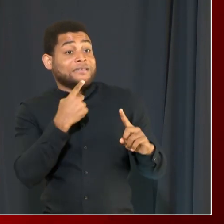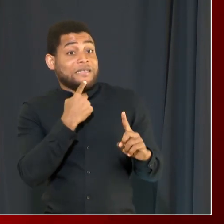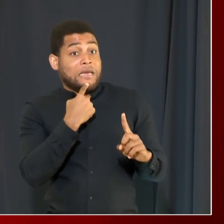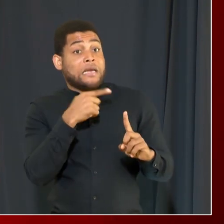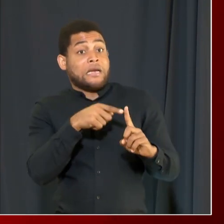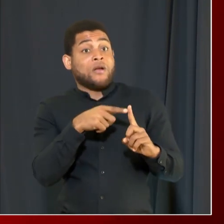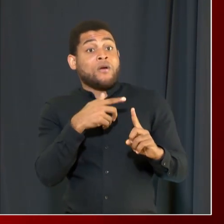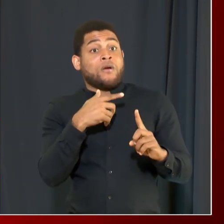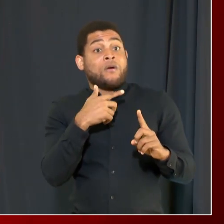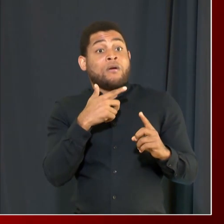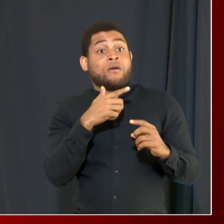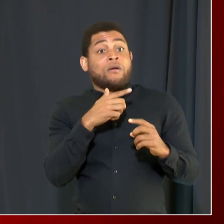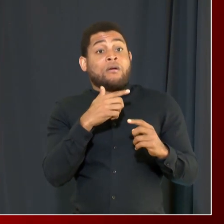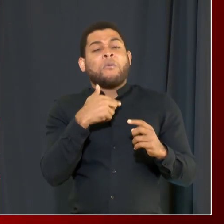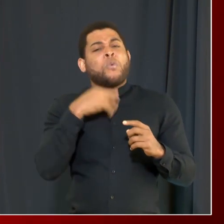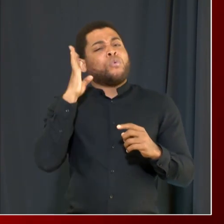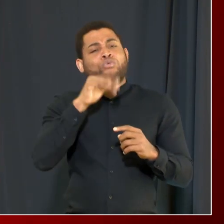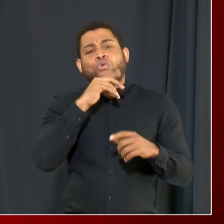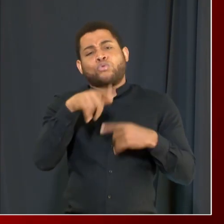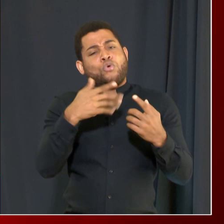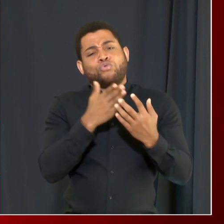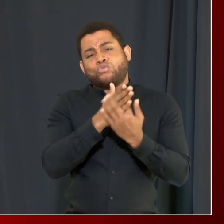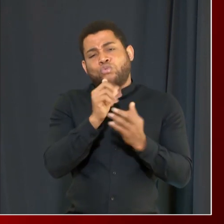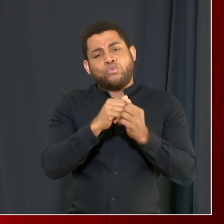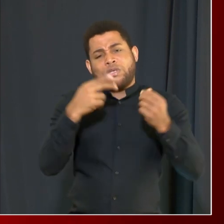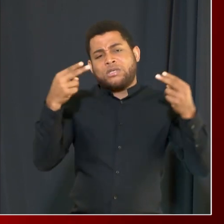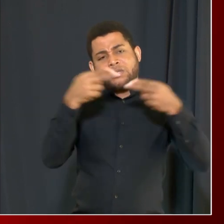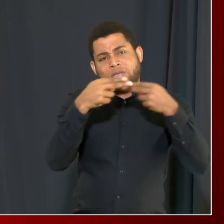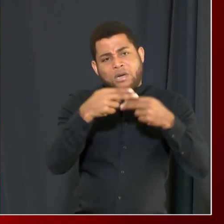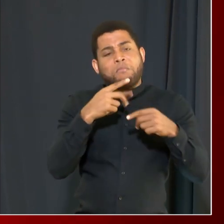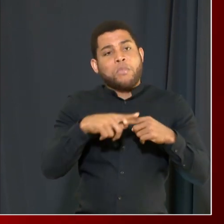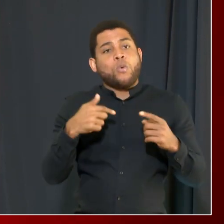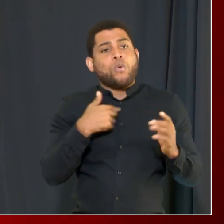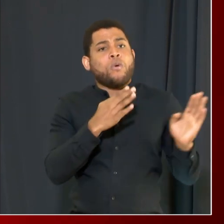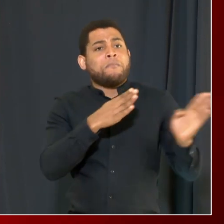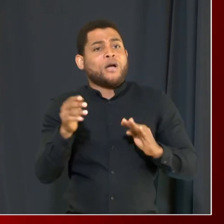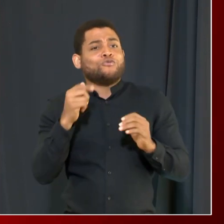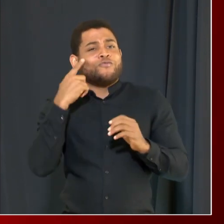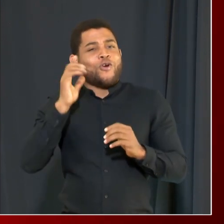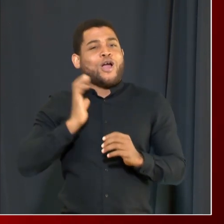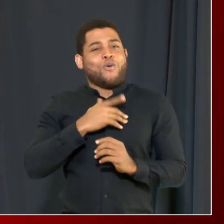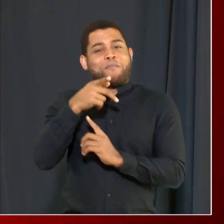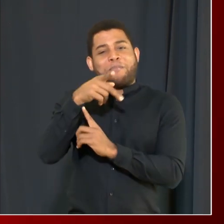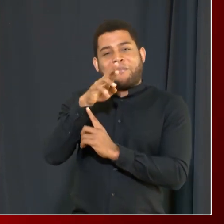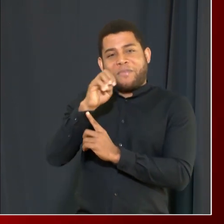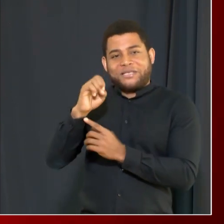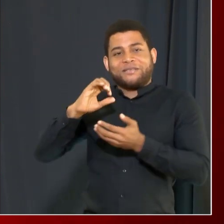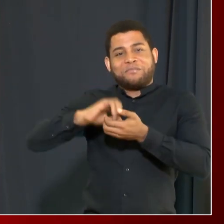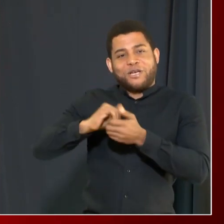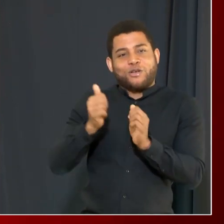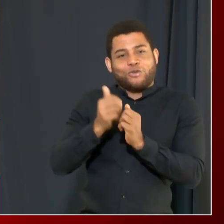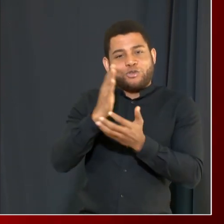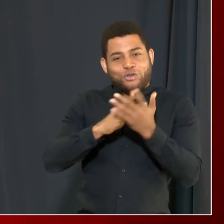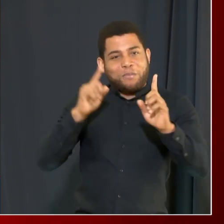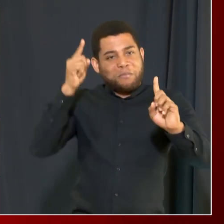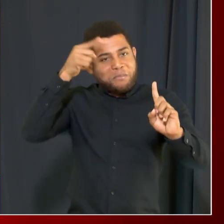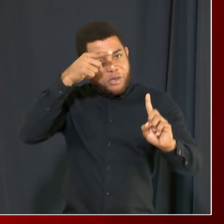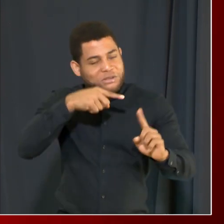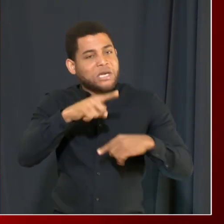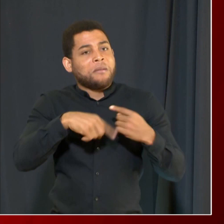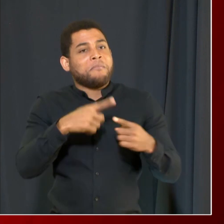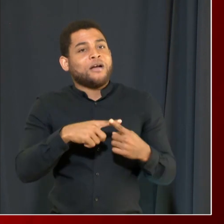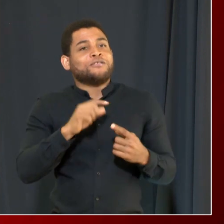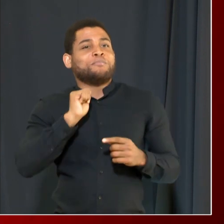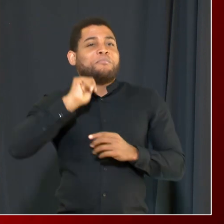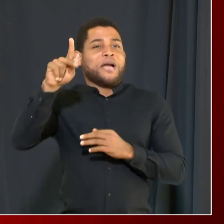through the slides, but we have prepared for our press partners some bullets about back-to-school